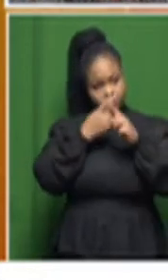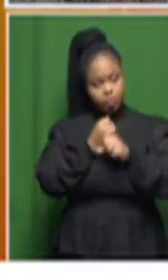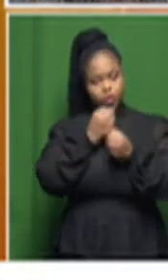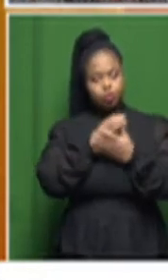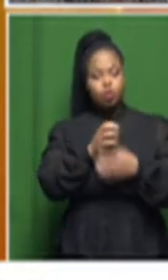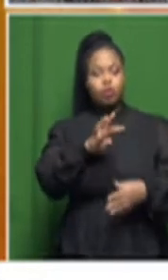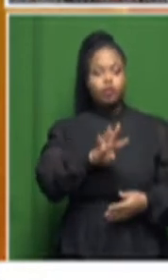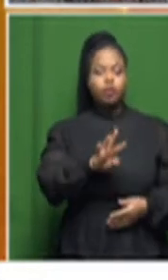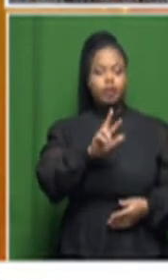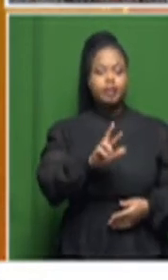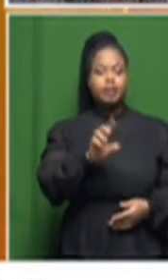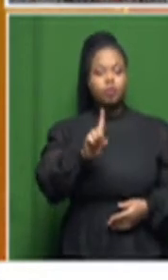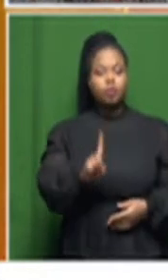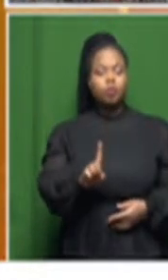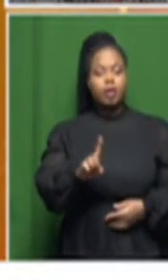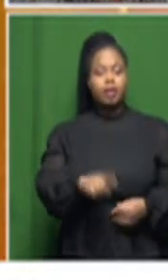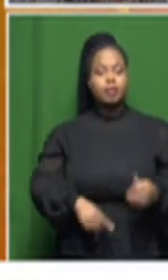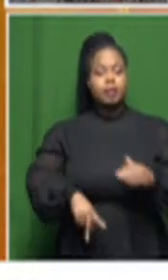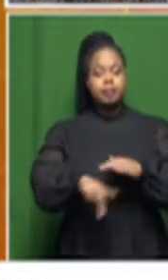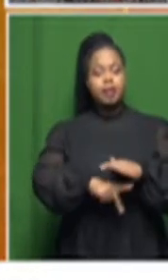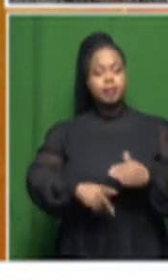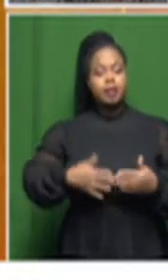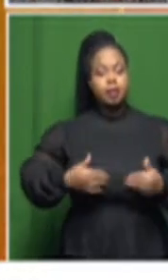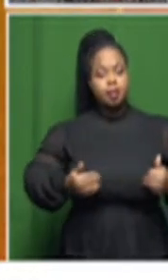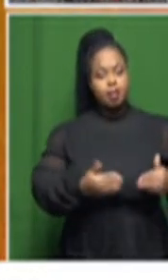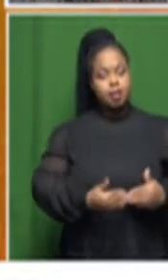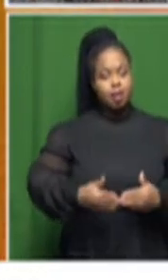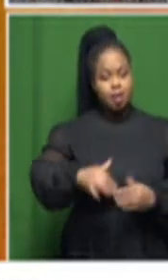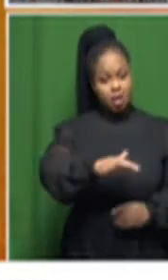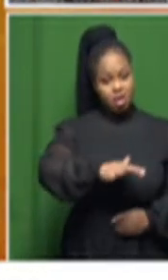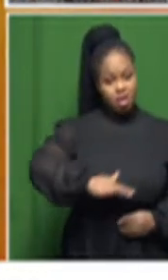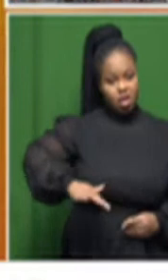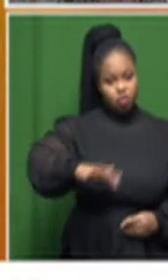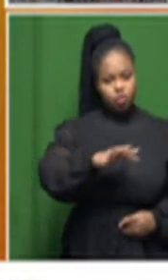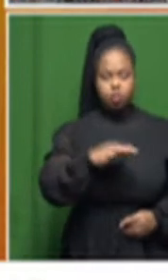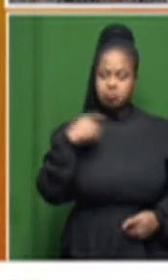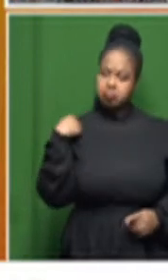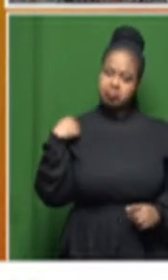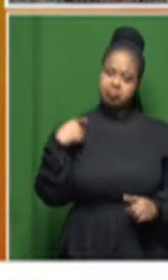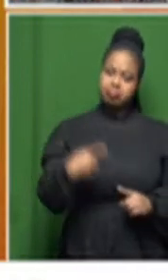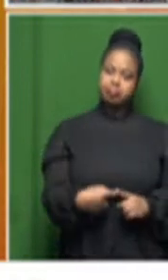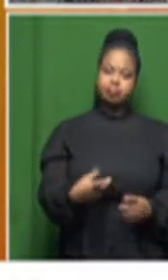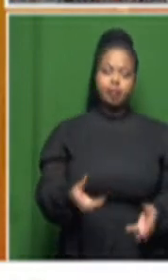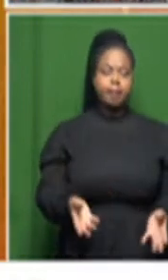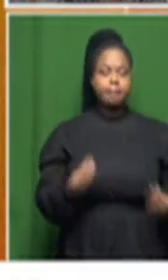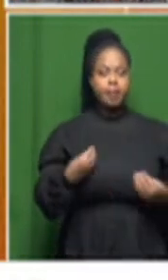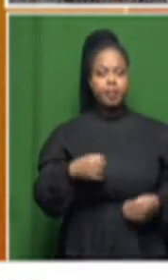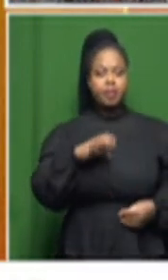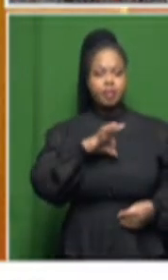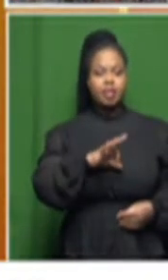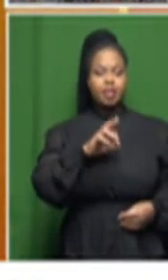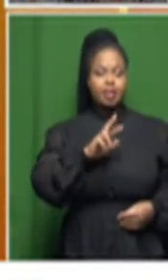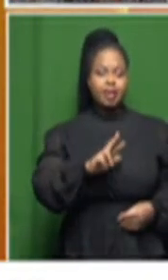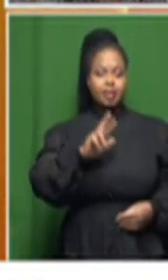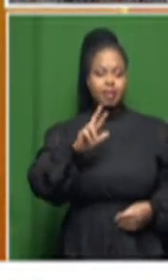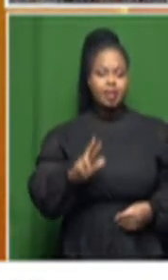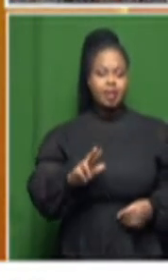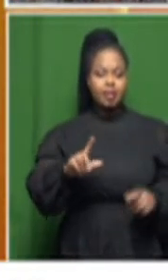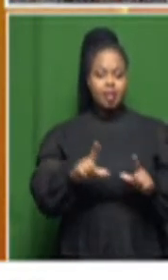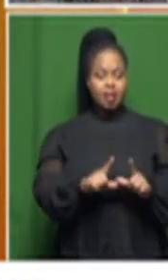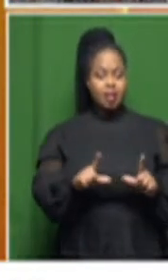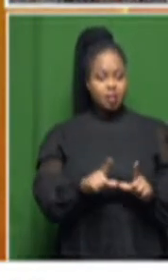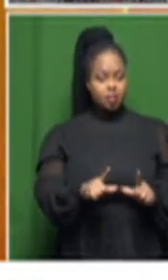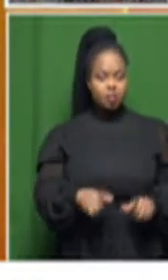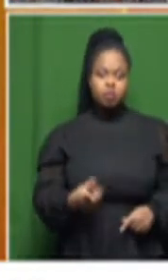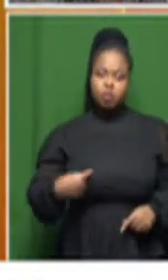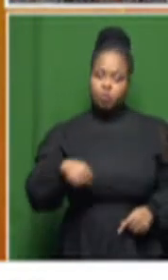481 primary healthcare facilities are primary sites. And to this end, so far, we've received 388 licenses. We want all